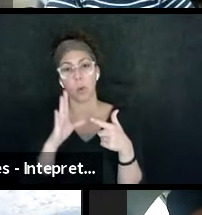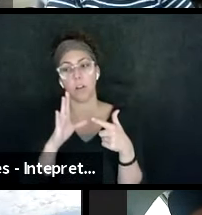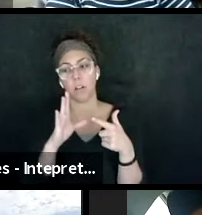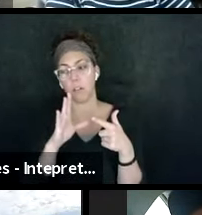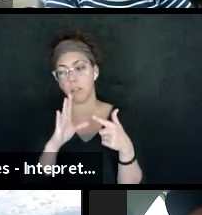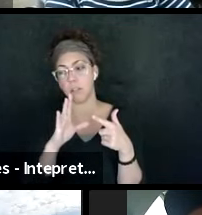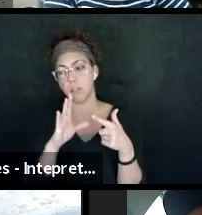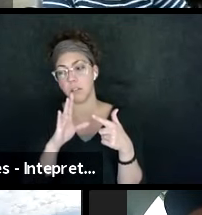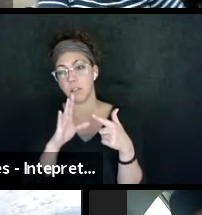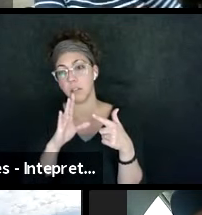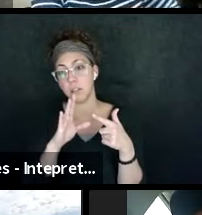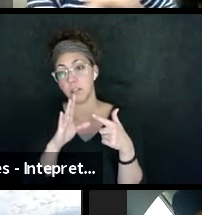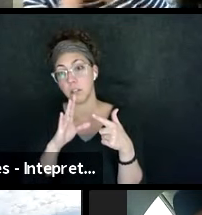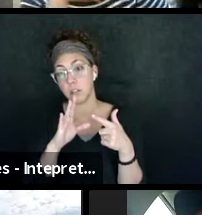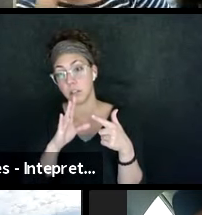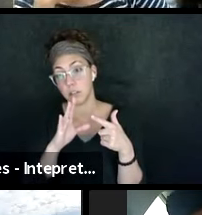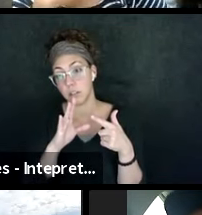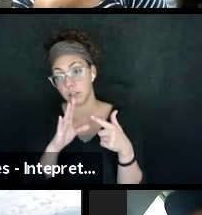pantry.